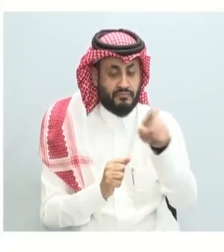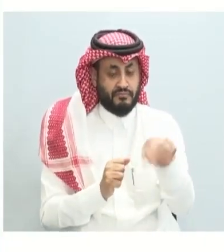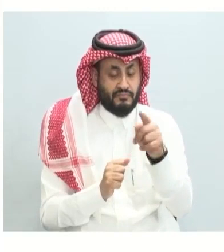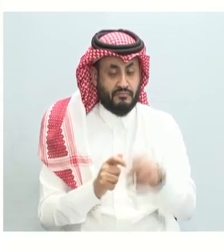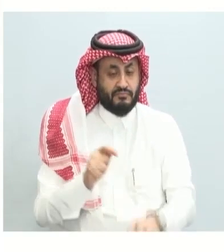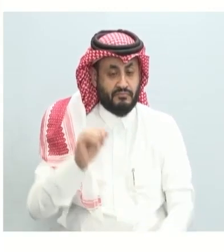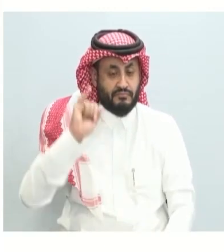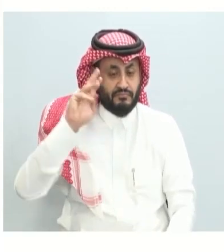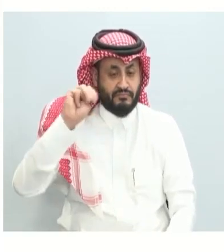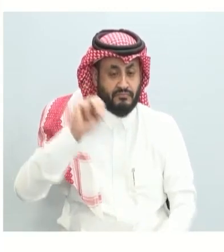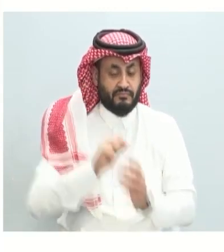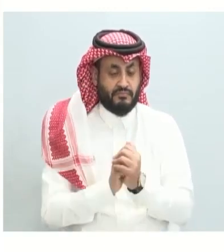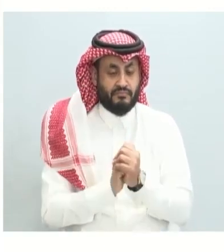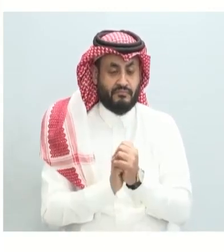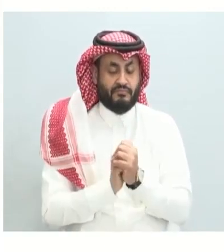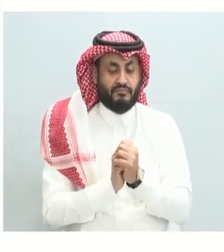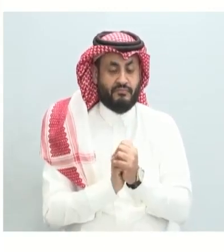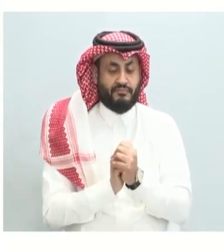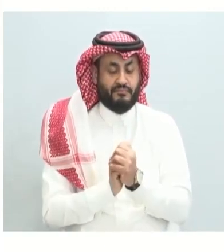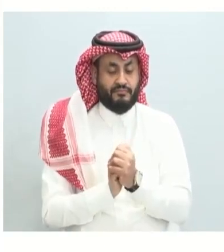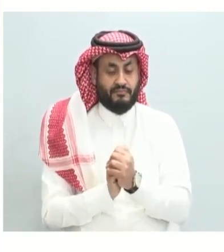circle the word Tim.